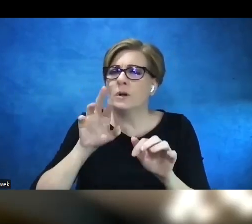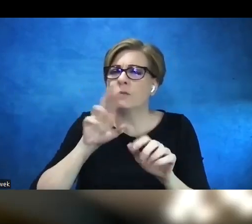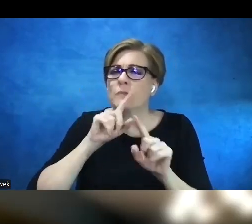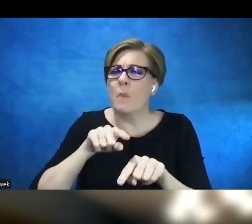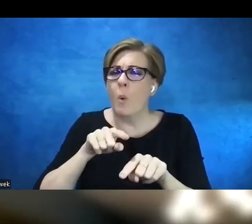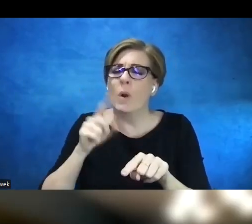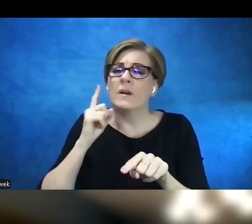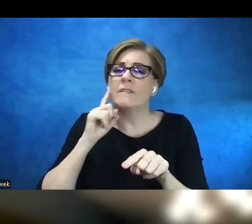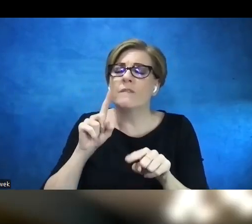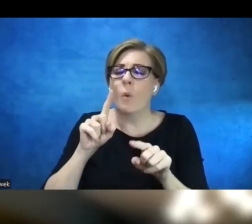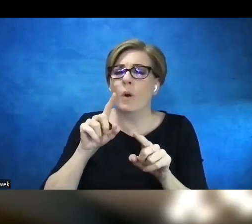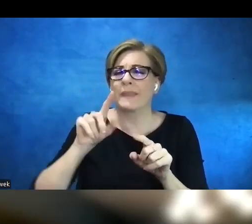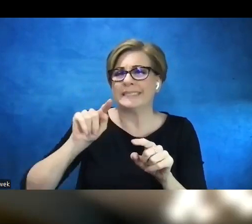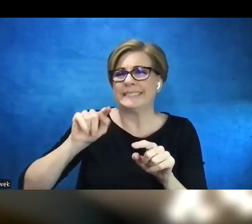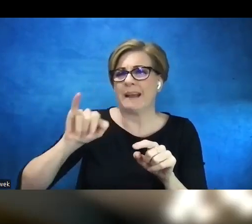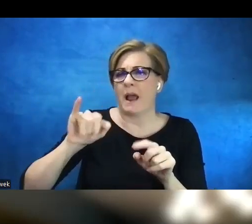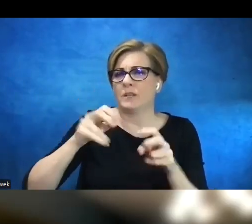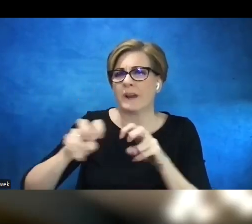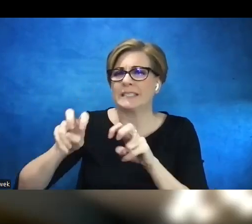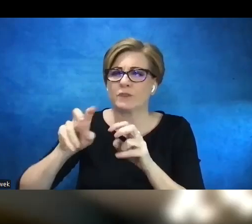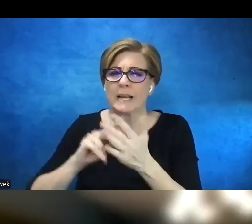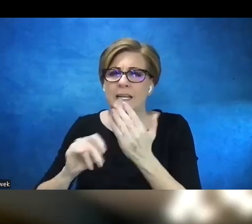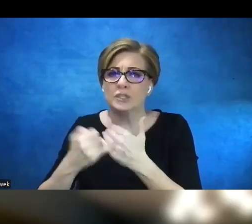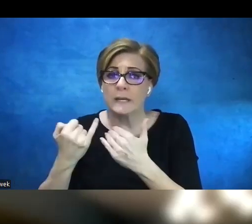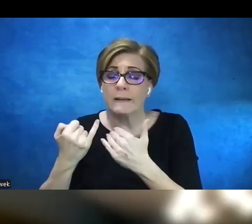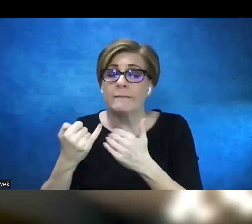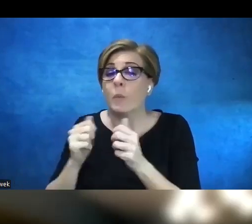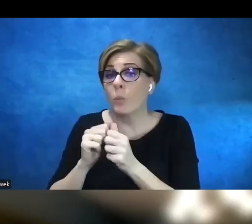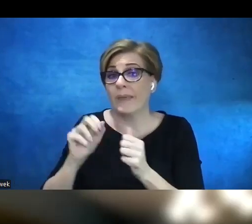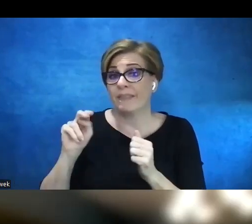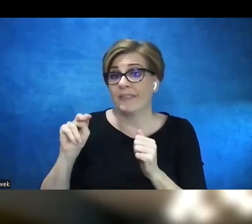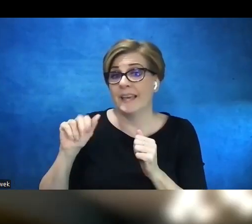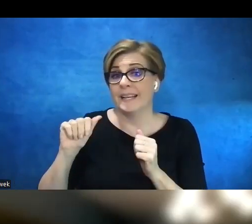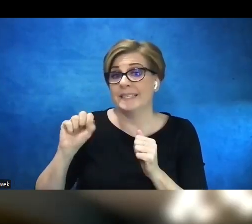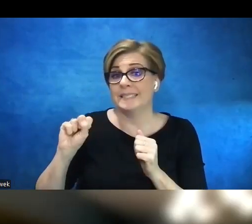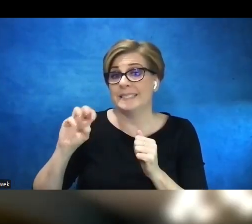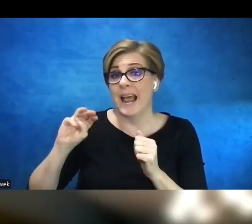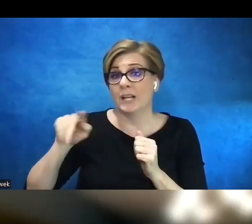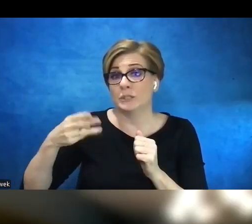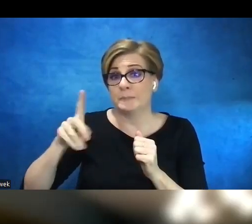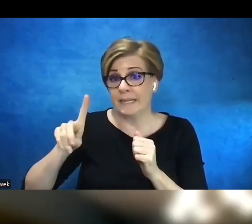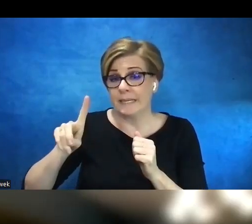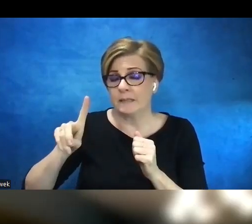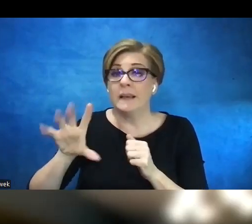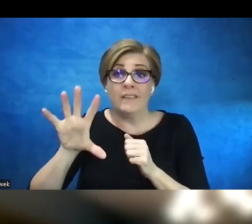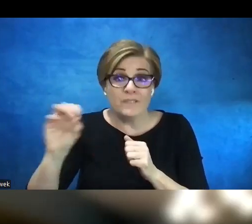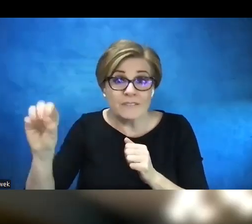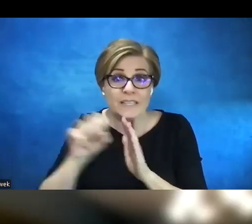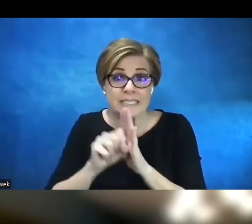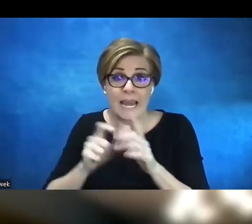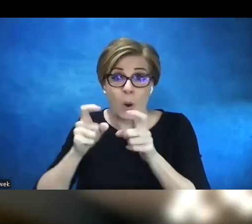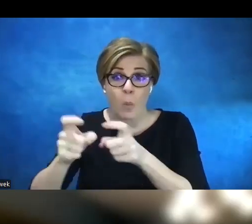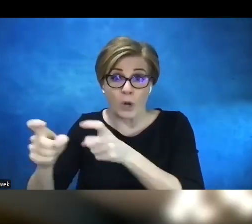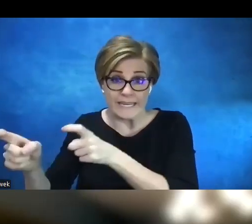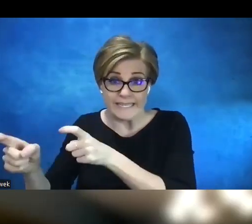Transfer Initiative, or TTI, with NASHPD, looking at the effectiveness of 50 state awardees. Half of these awards were